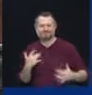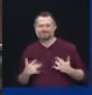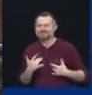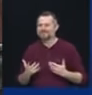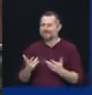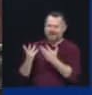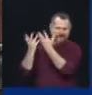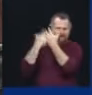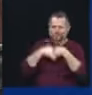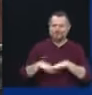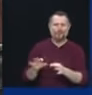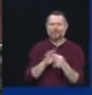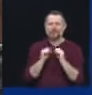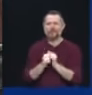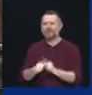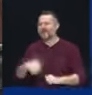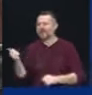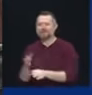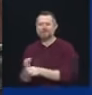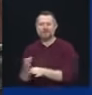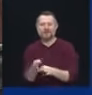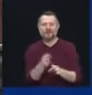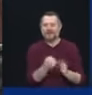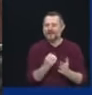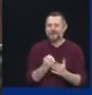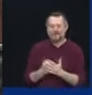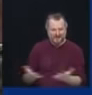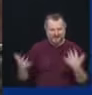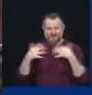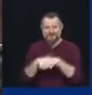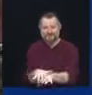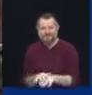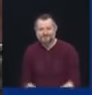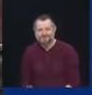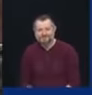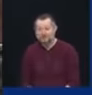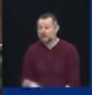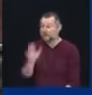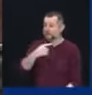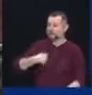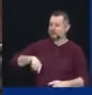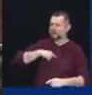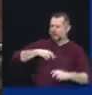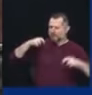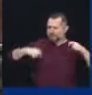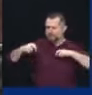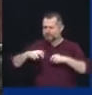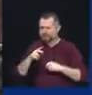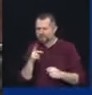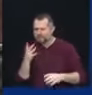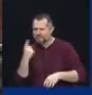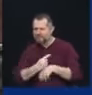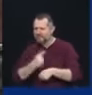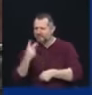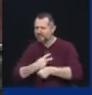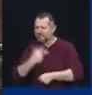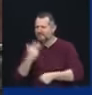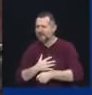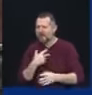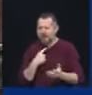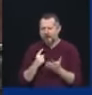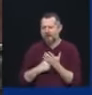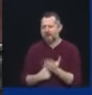the state. And we spent many, many days sitting down at a table, working